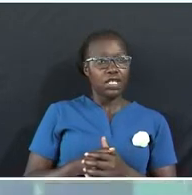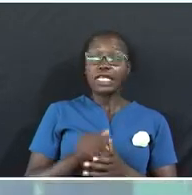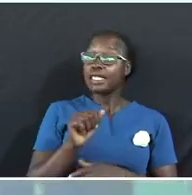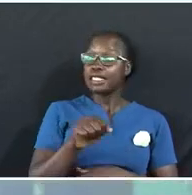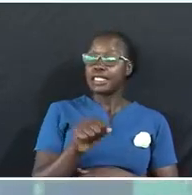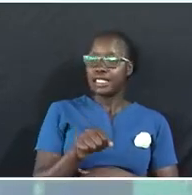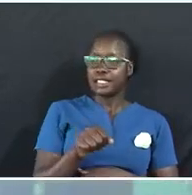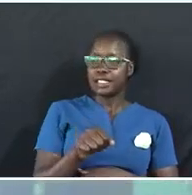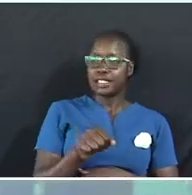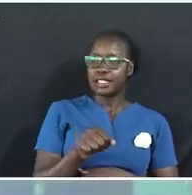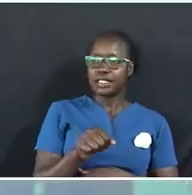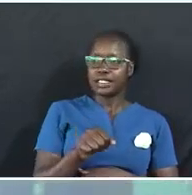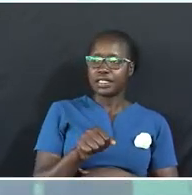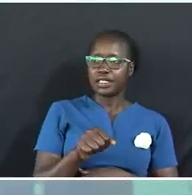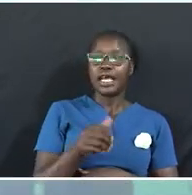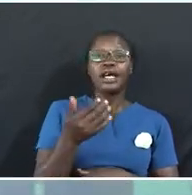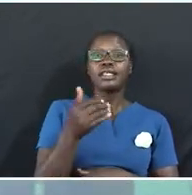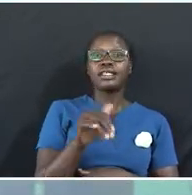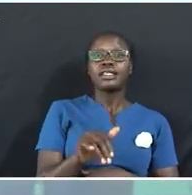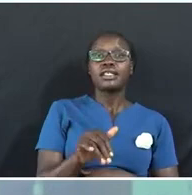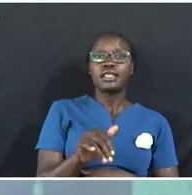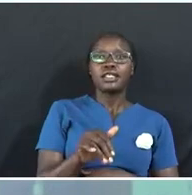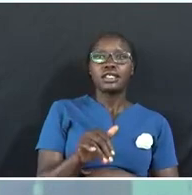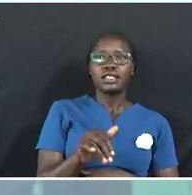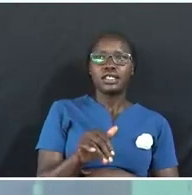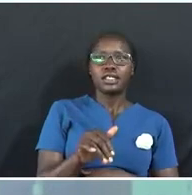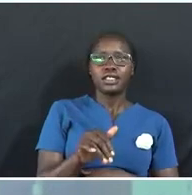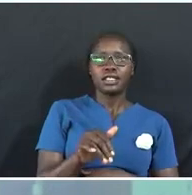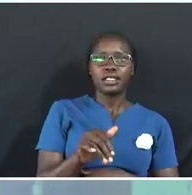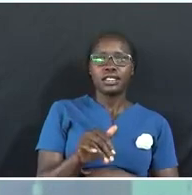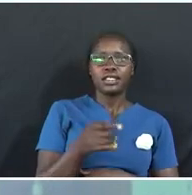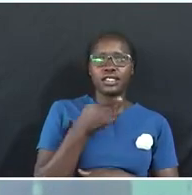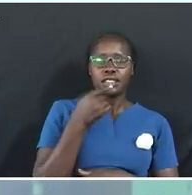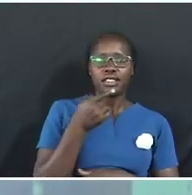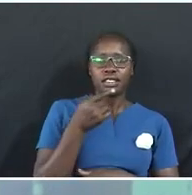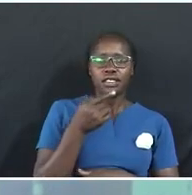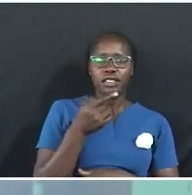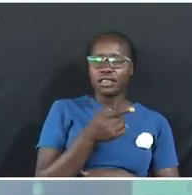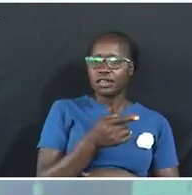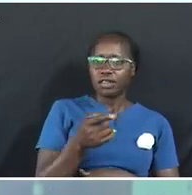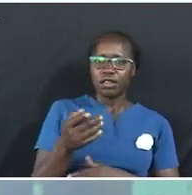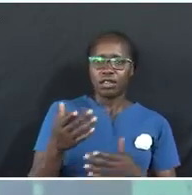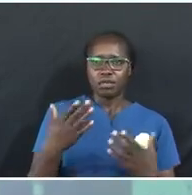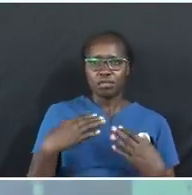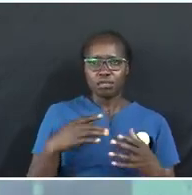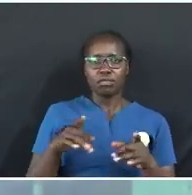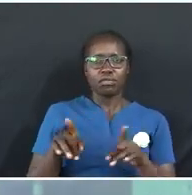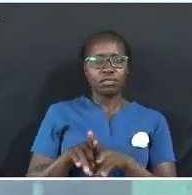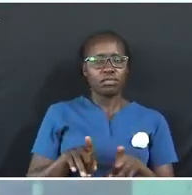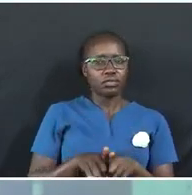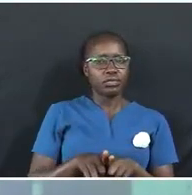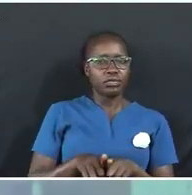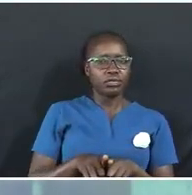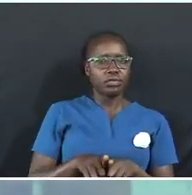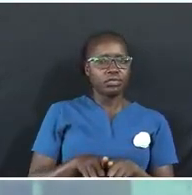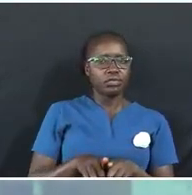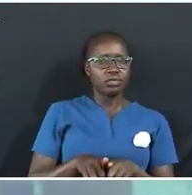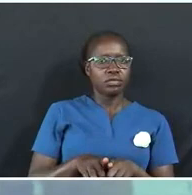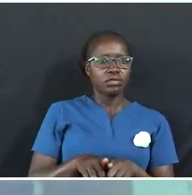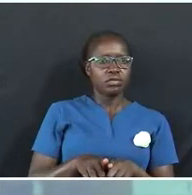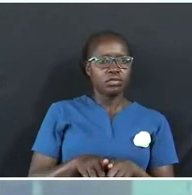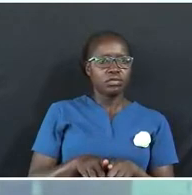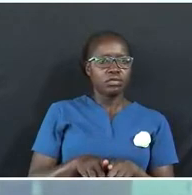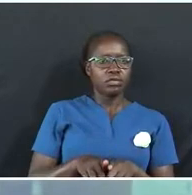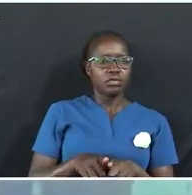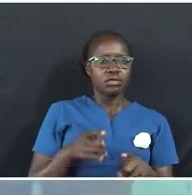Yes. Yes. Then he says, these people are also eating and drinking. But I think